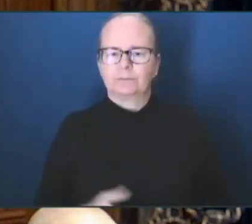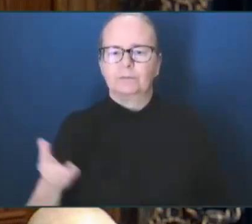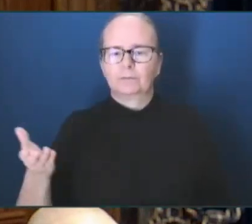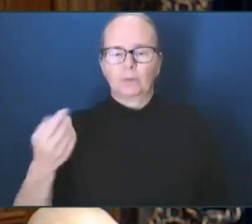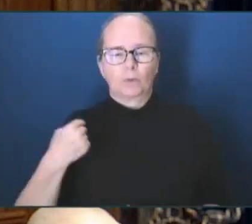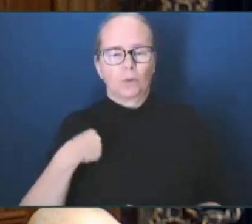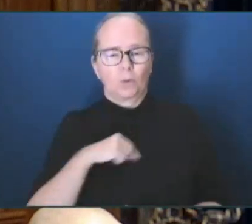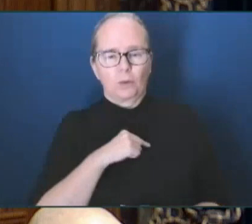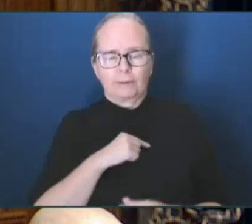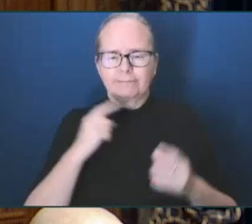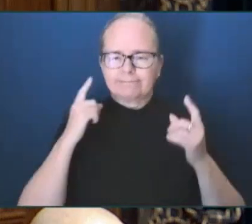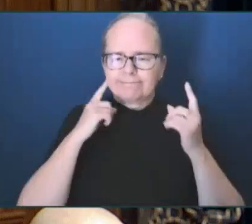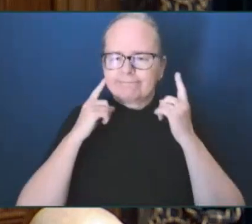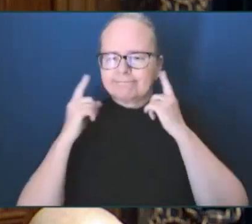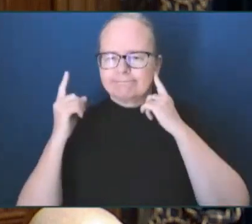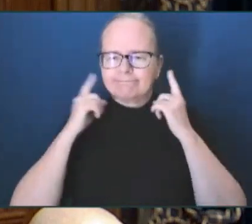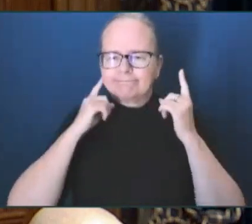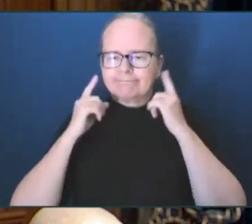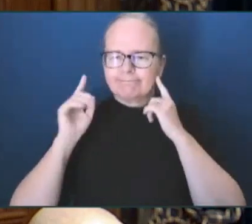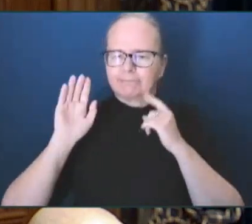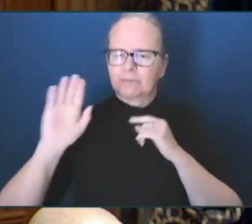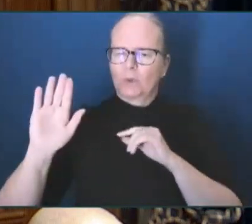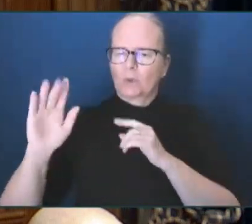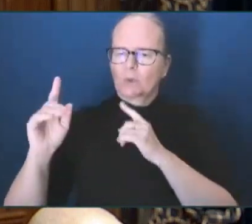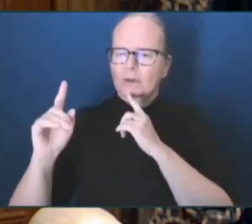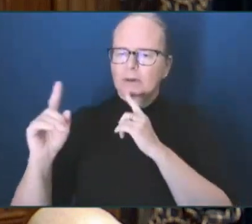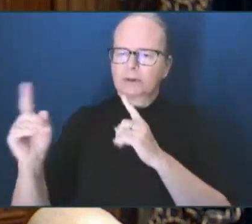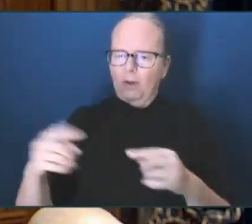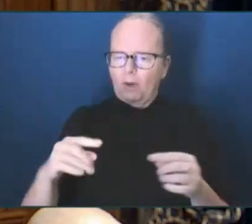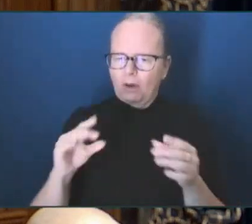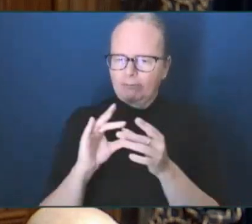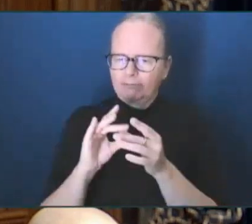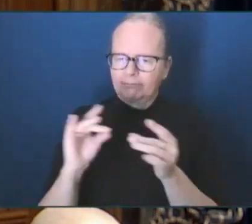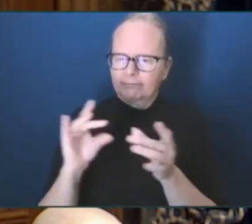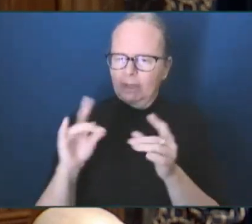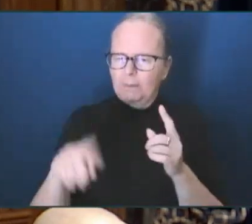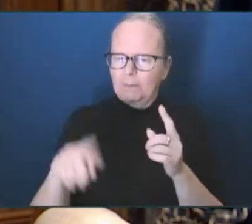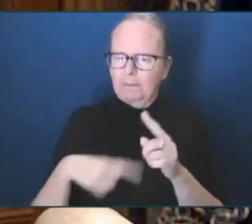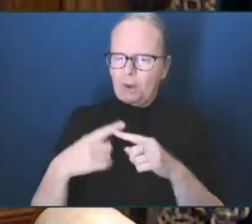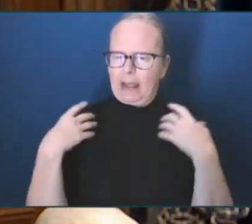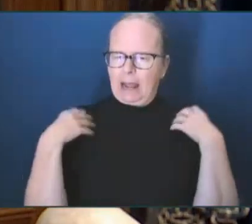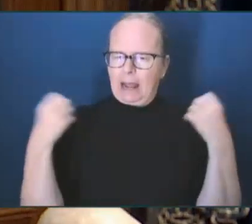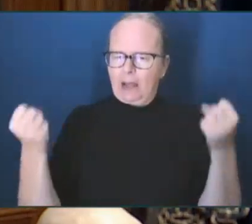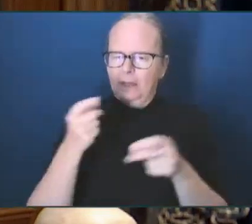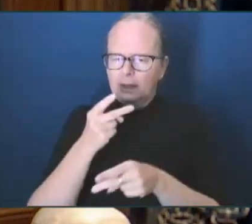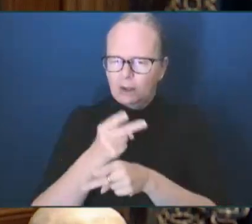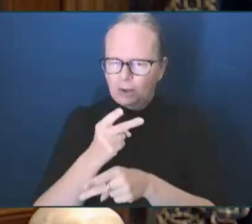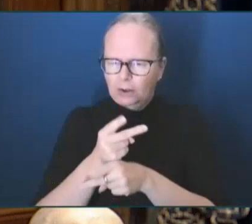and over about the inputs going in. We don't hear about the outcomes that we're getting on the ground.